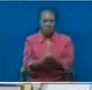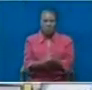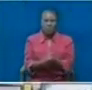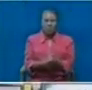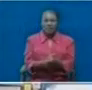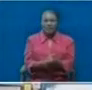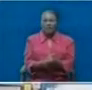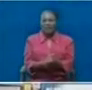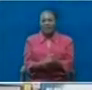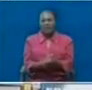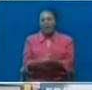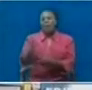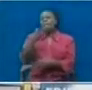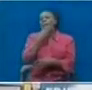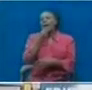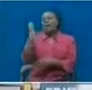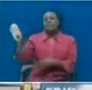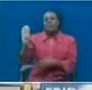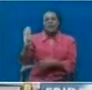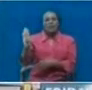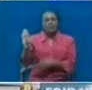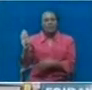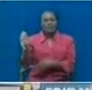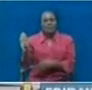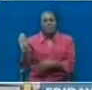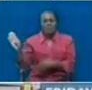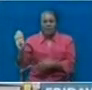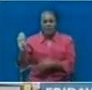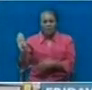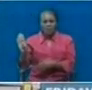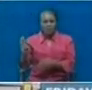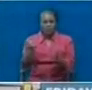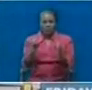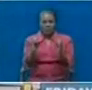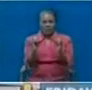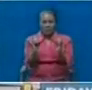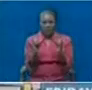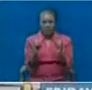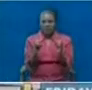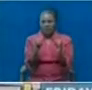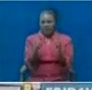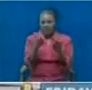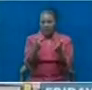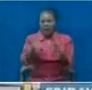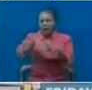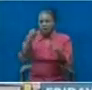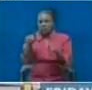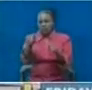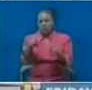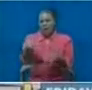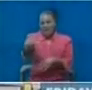Okay. Brian, it's your turn. Oh, it's not ladies first? I said. Okay. No, go ahead. This is a bit out of your